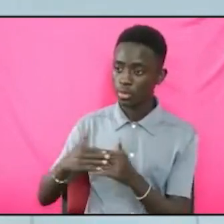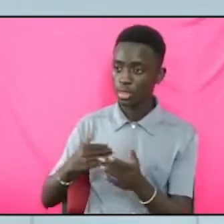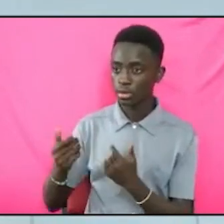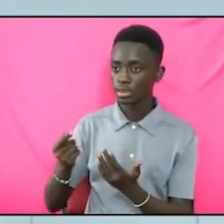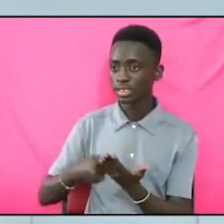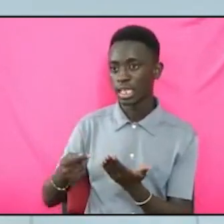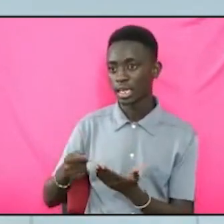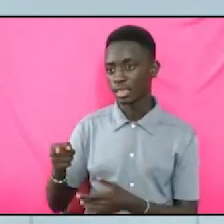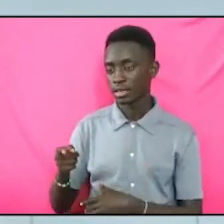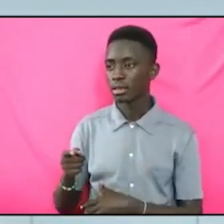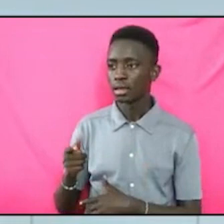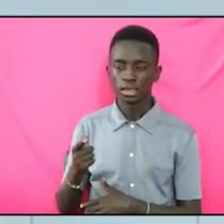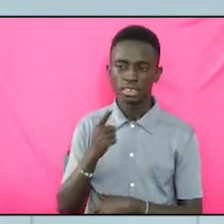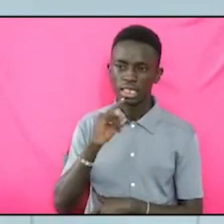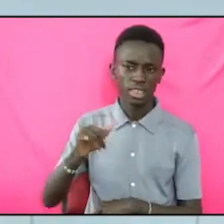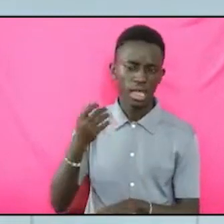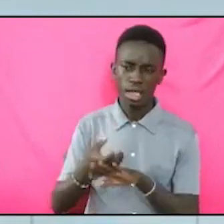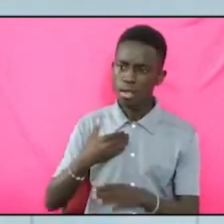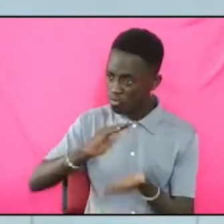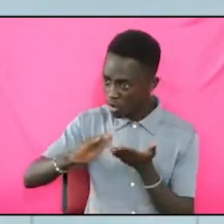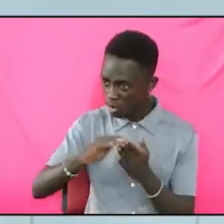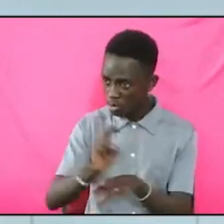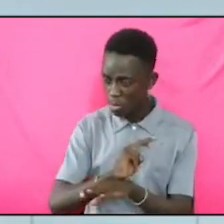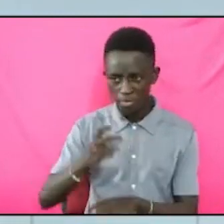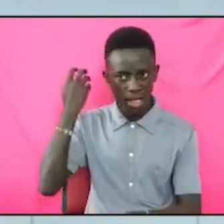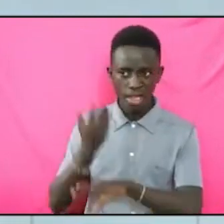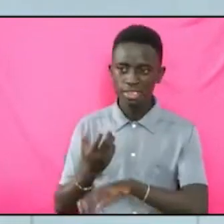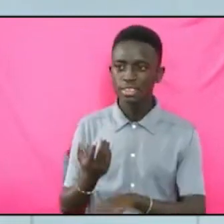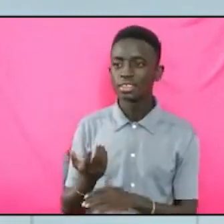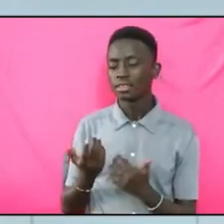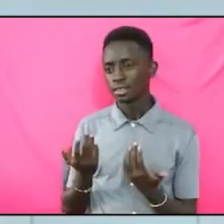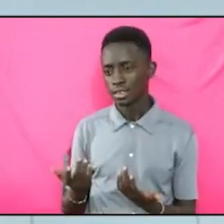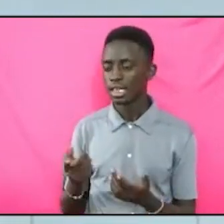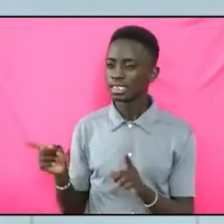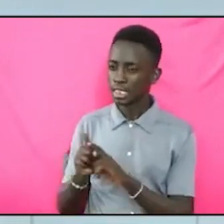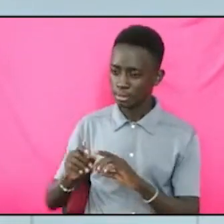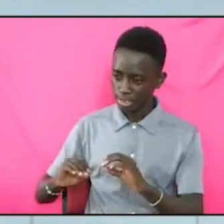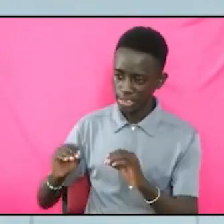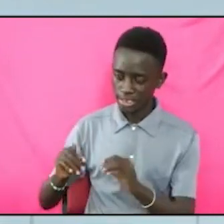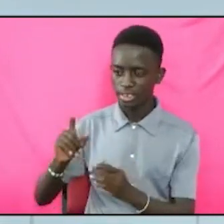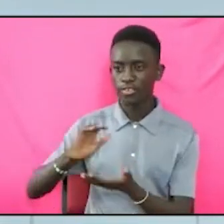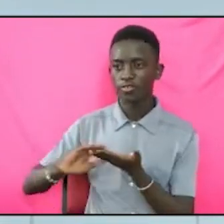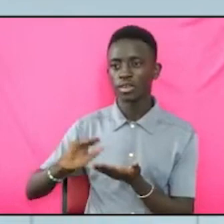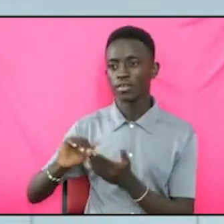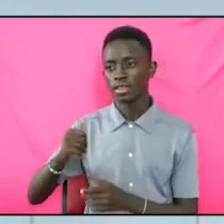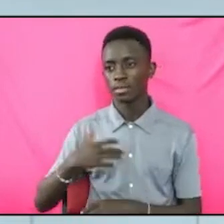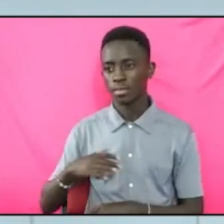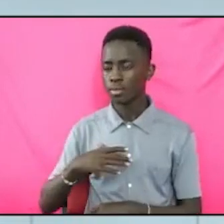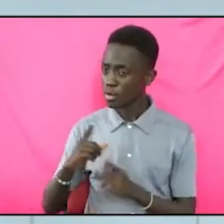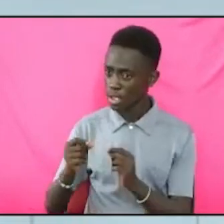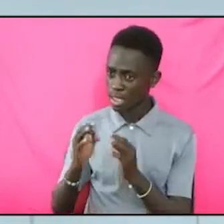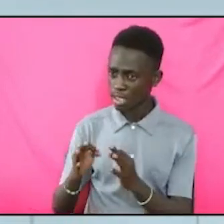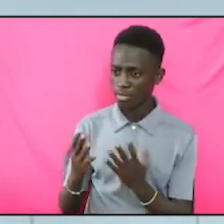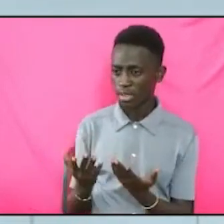ni ngumu sana. I said, even in Islam, they encourage people to learn to forgive others. Would you forgive him? And he said, yes, let